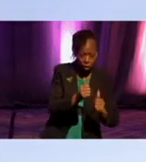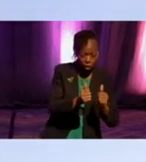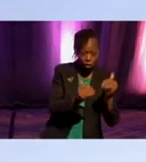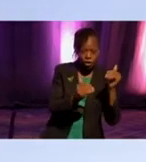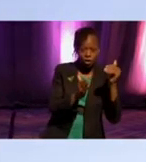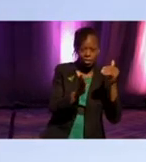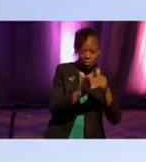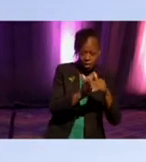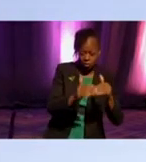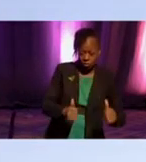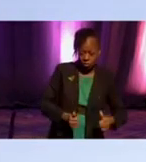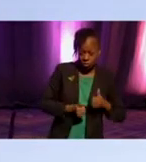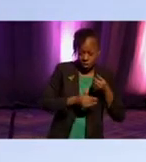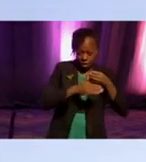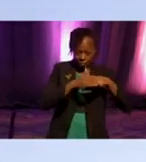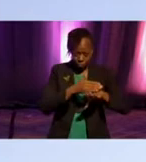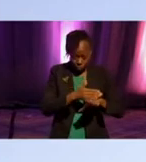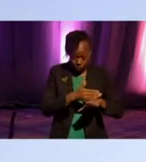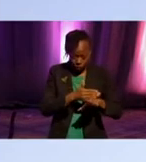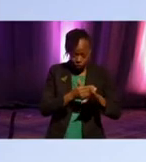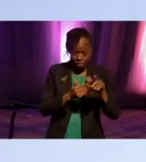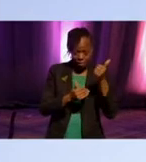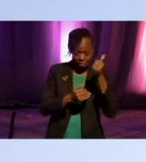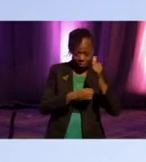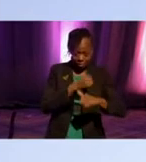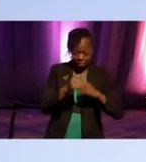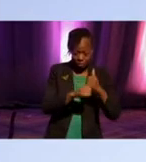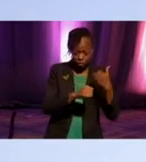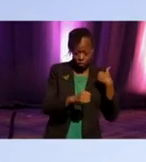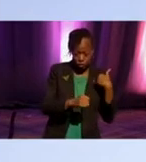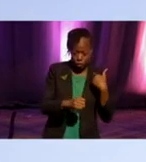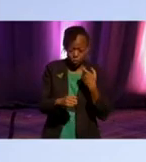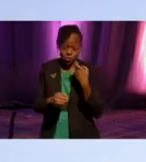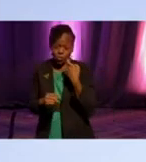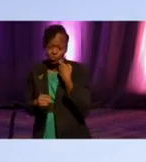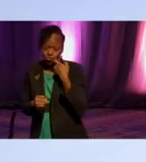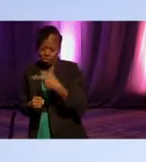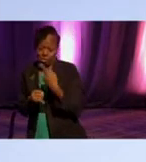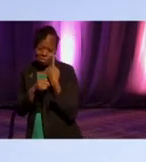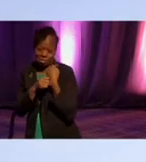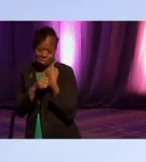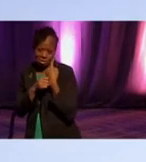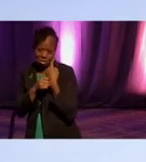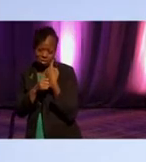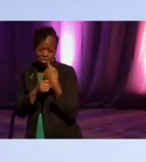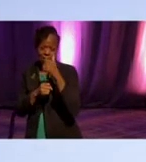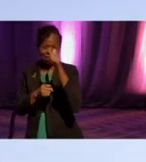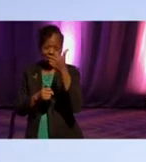births a decade ago to just recently last year,